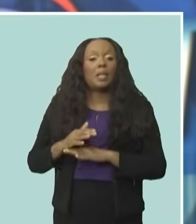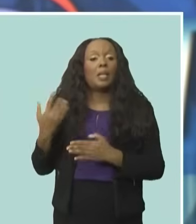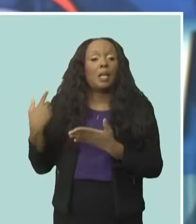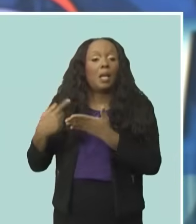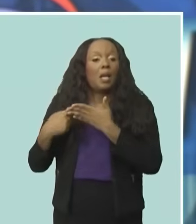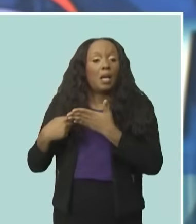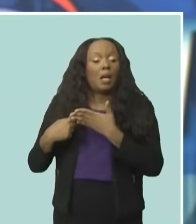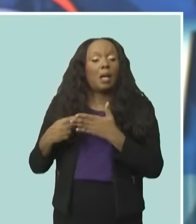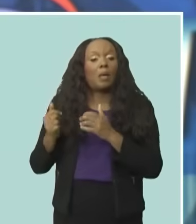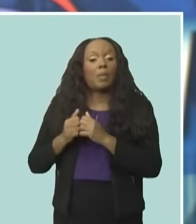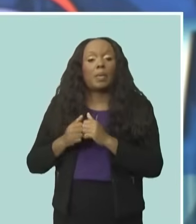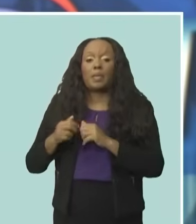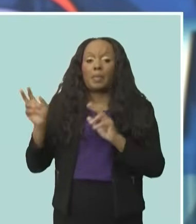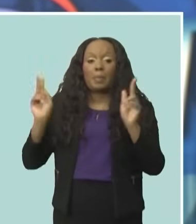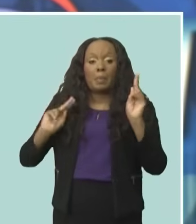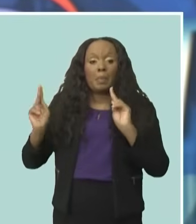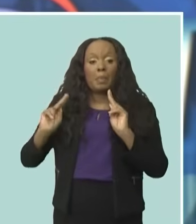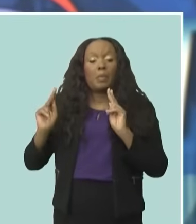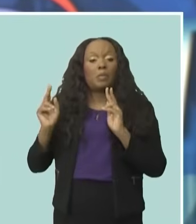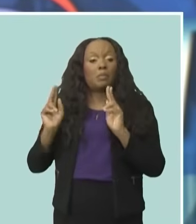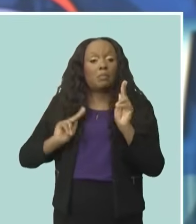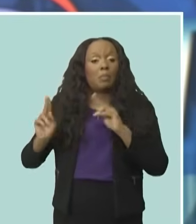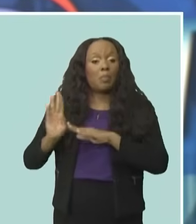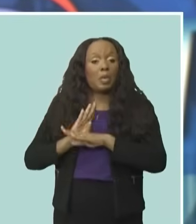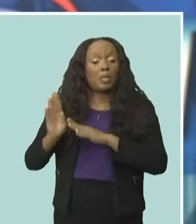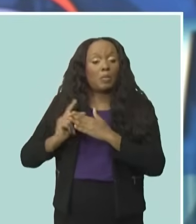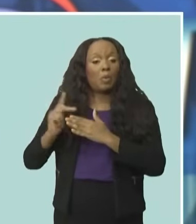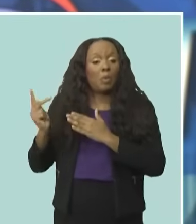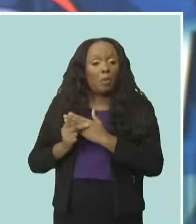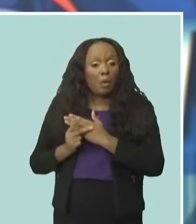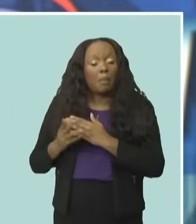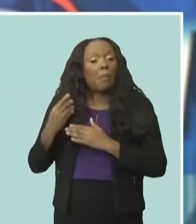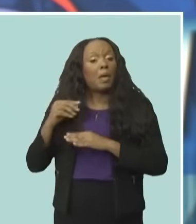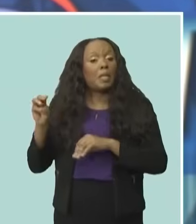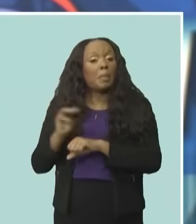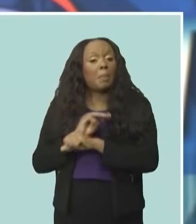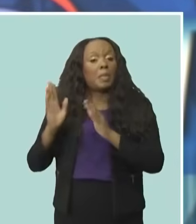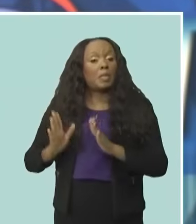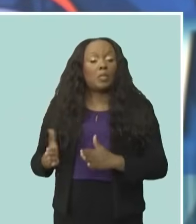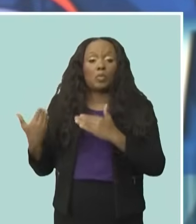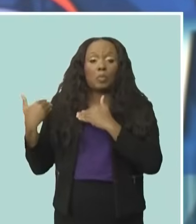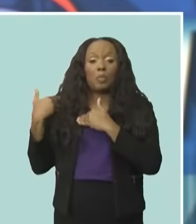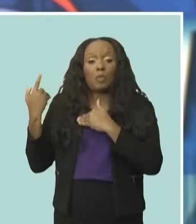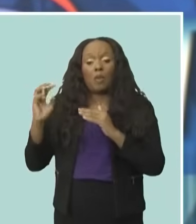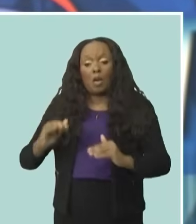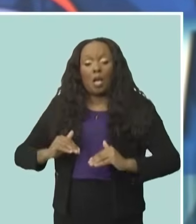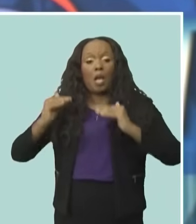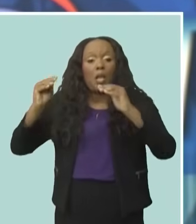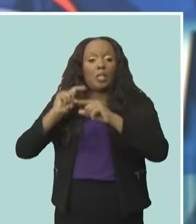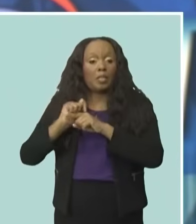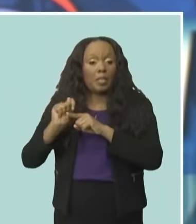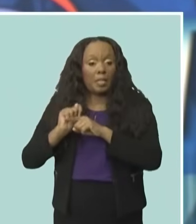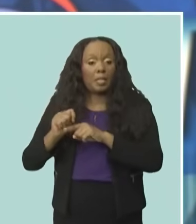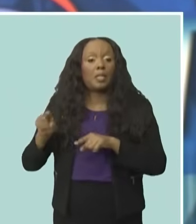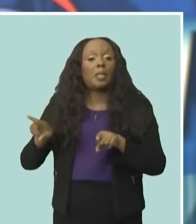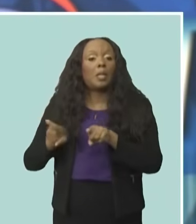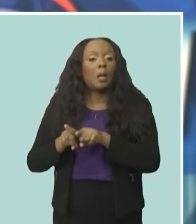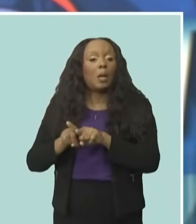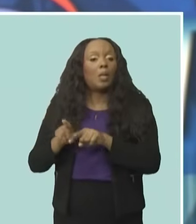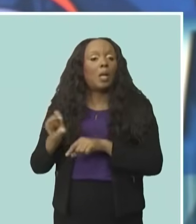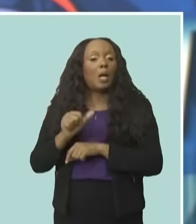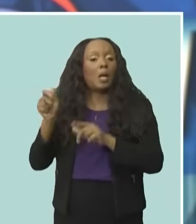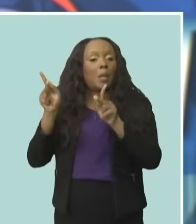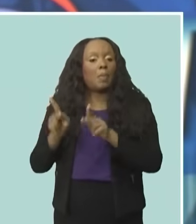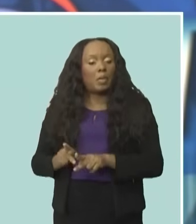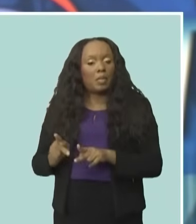People's Business with Minister of Training and Tertiary Education Sandra Husbands and Director of Learning and Development Unit in the Ministry